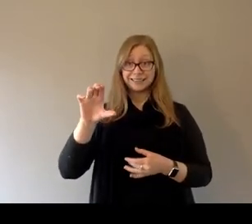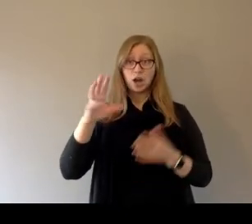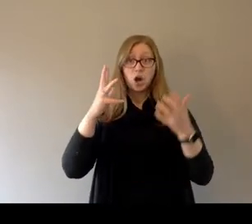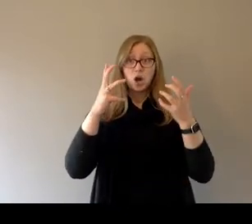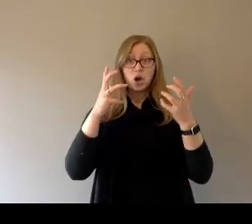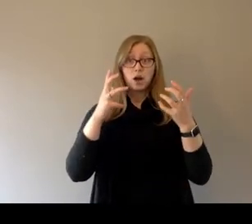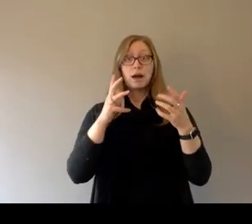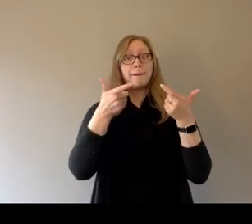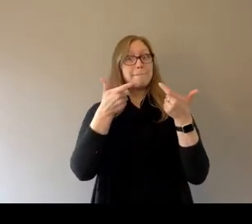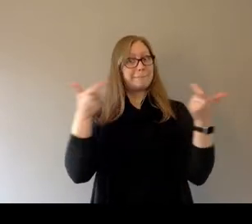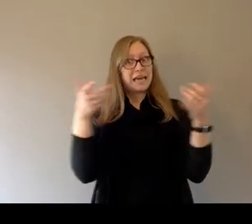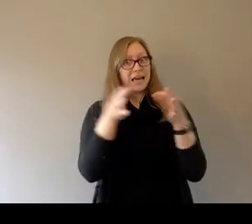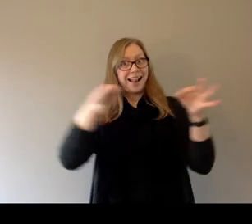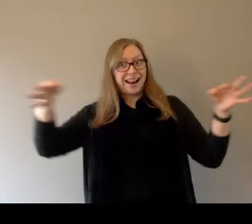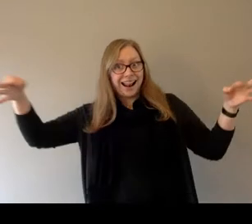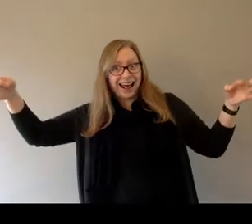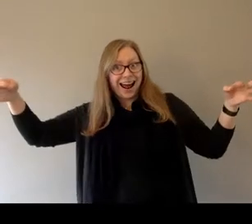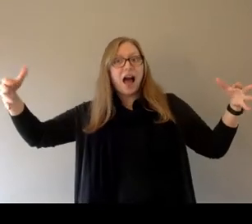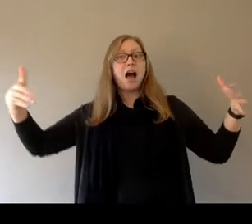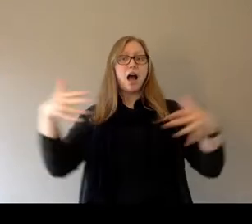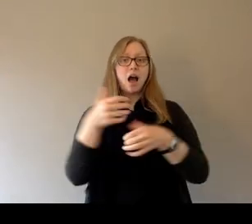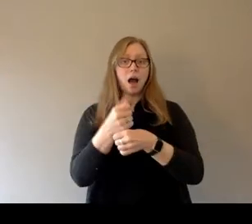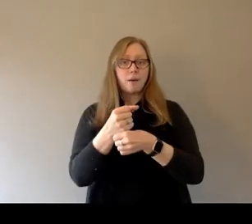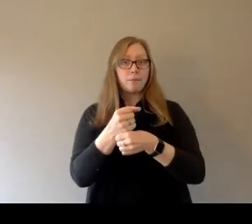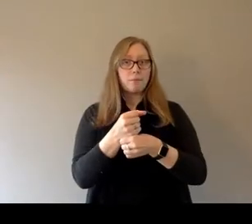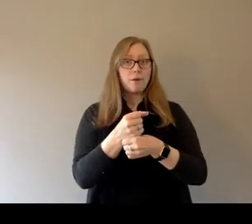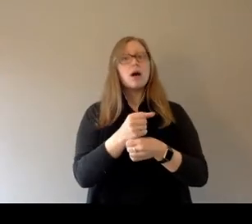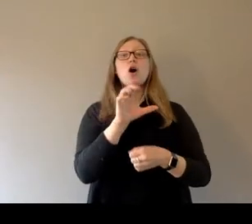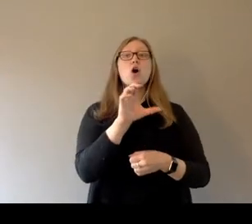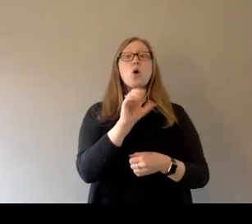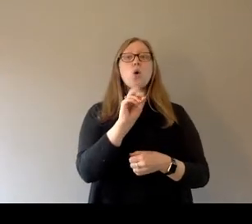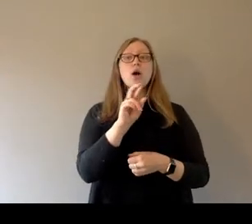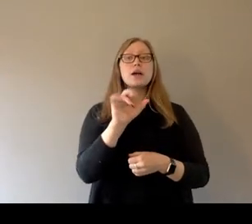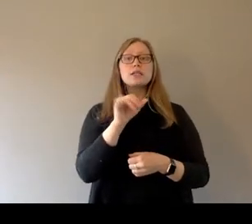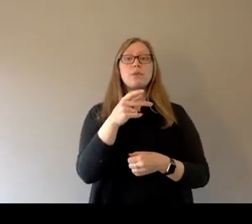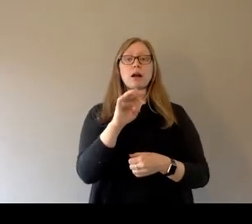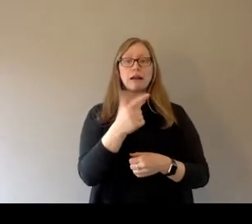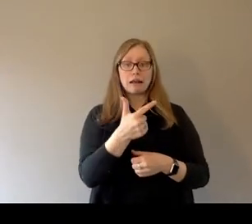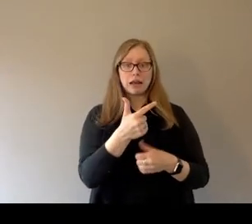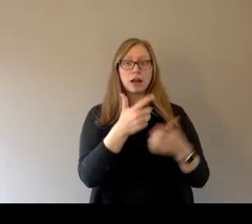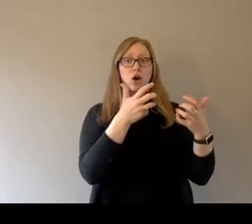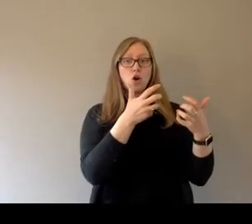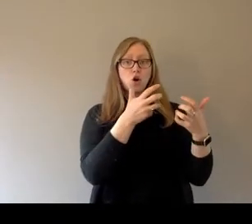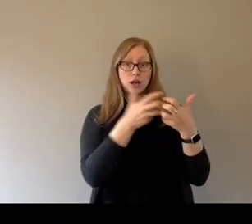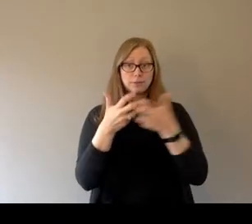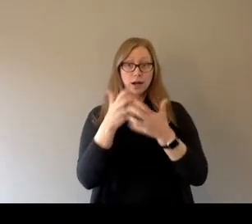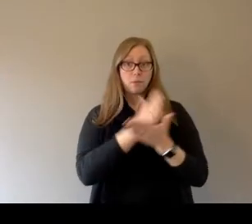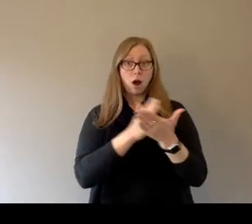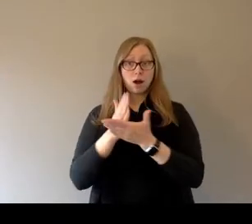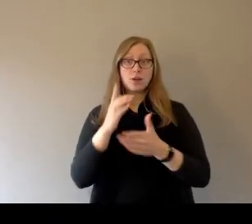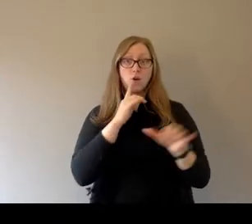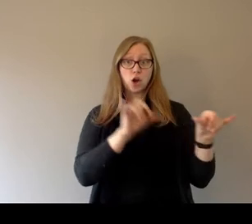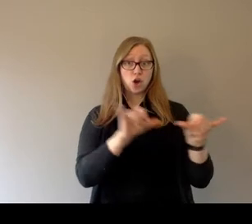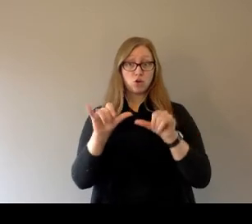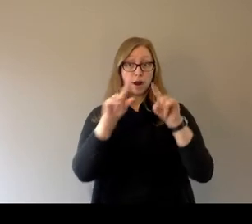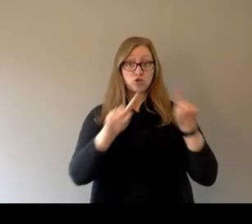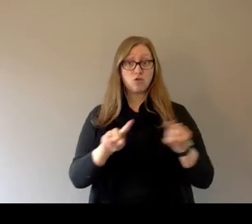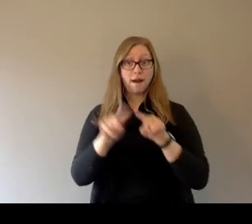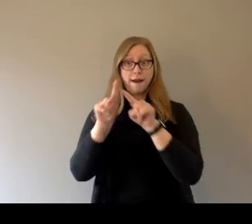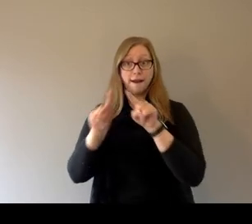A big phrase, so we shorten it. Corresponding parts of congruent triangles are congruent. So we have this story that